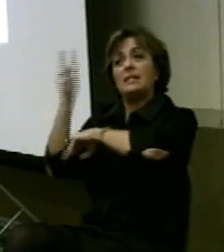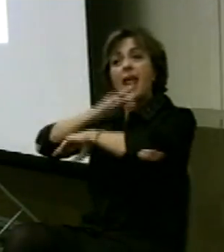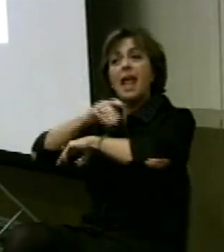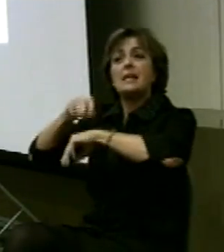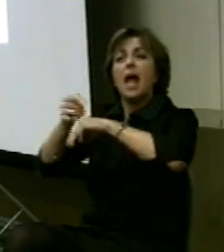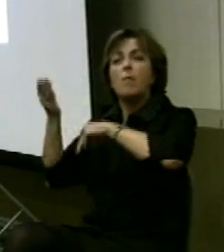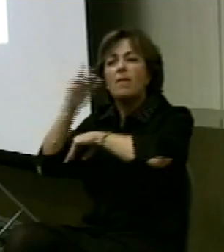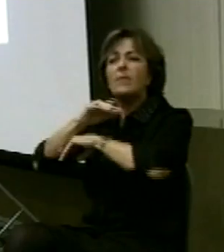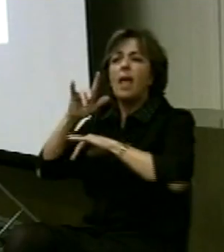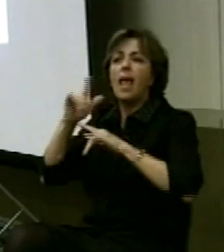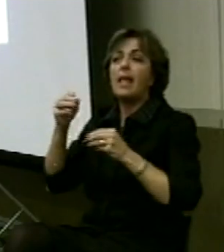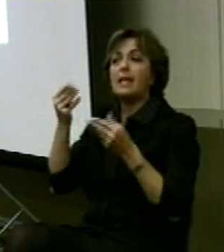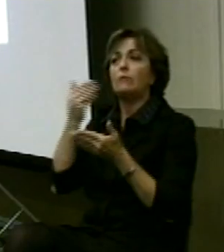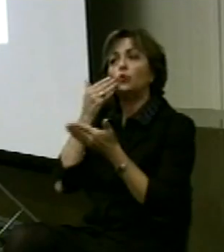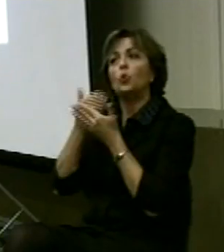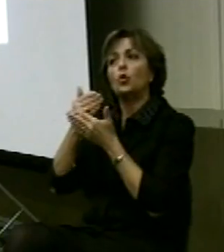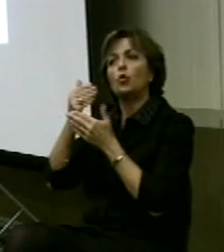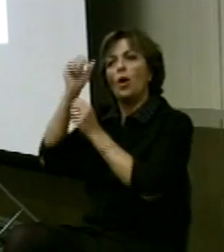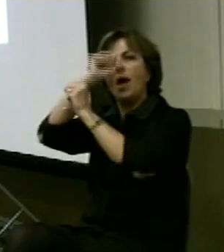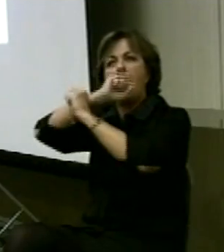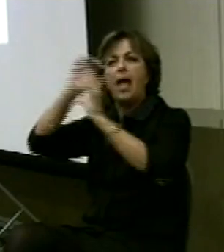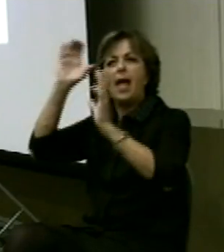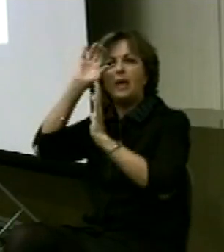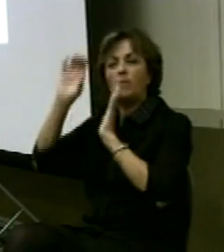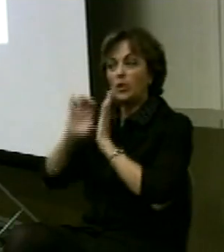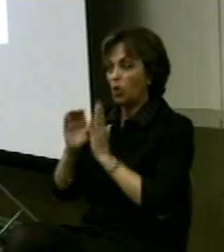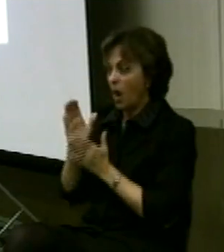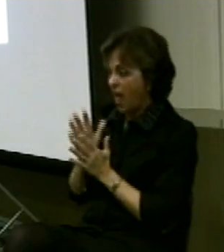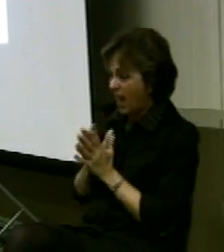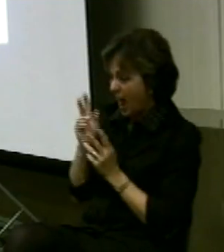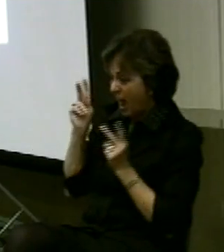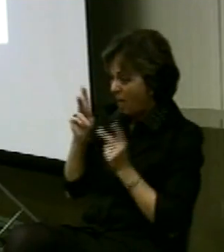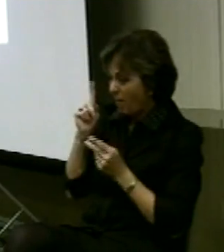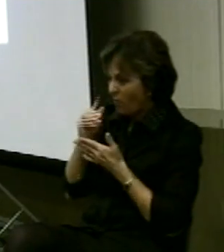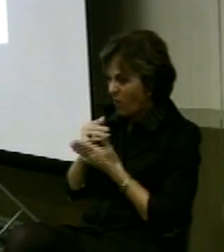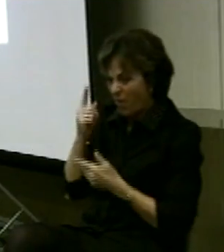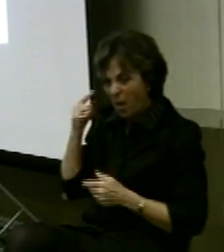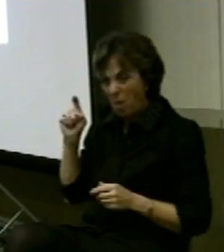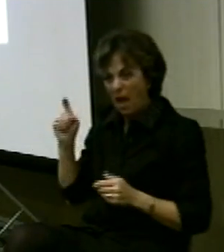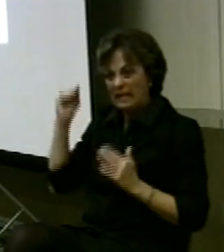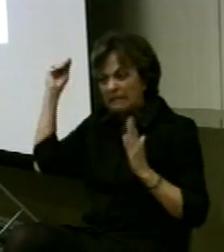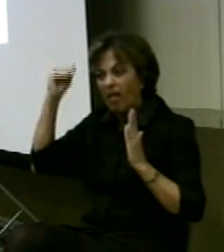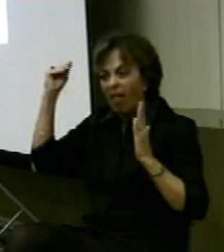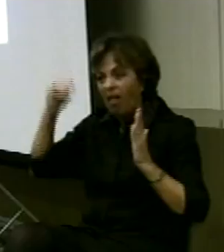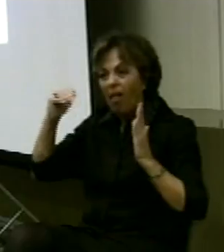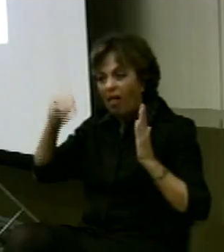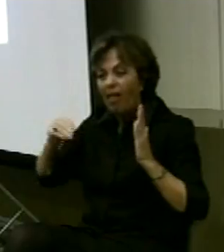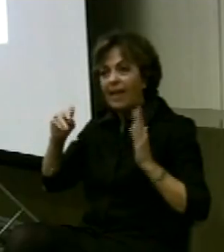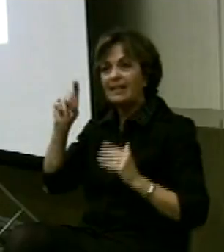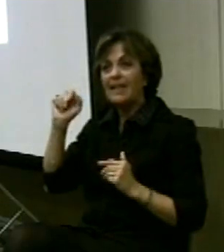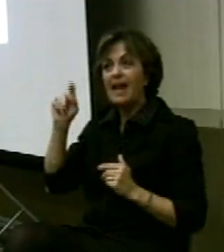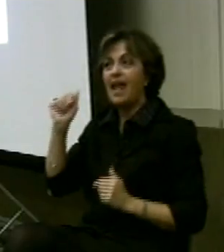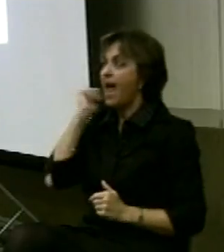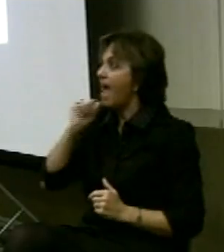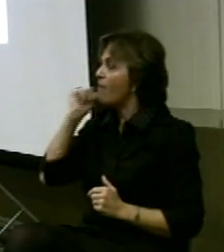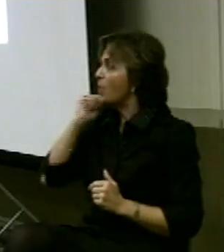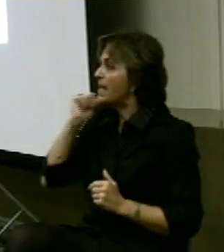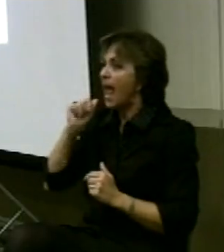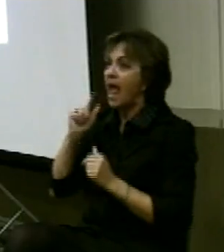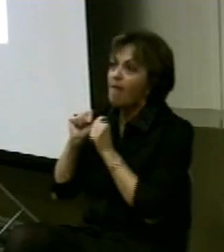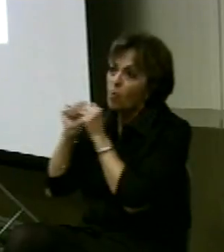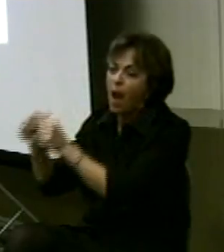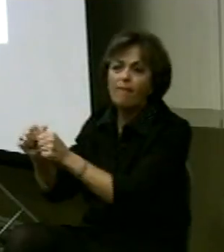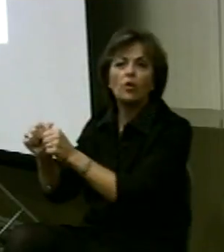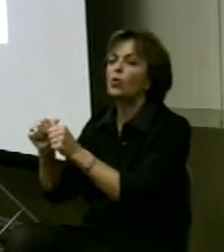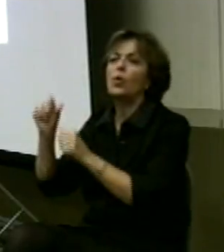picture. A lot of people at this point freak out and say, oh my gosh, do we have to take all of this data every single day, forever? And the